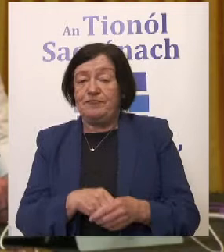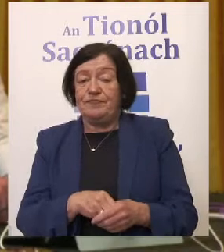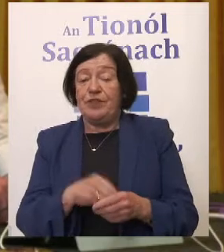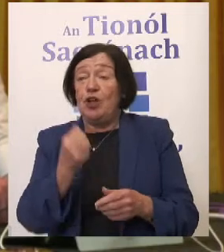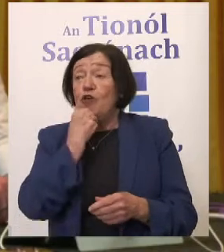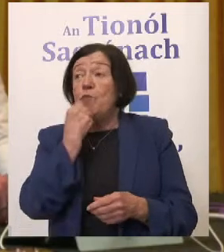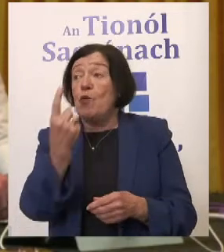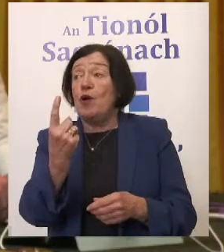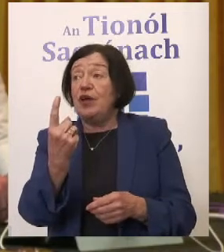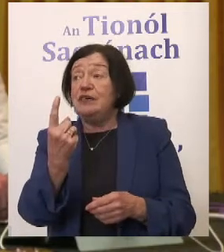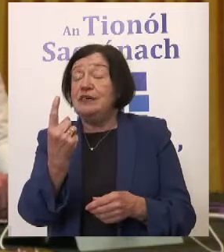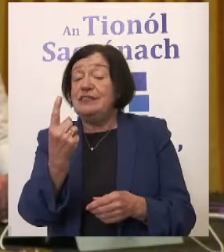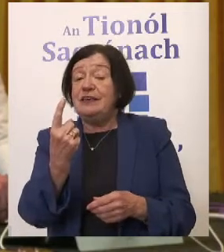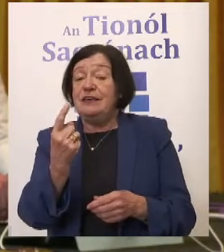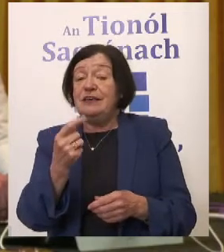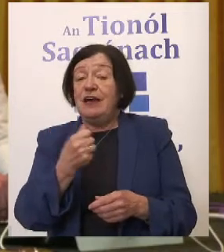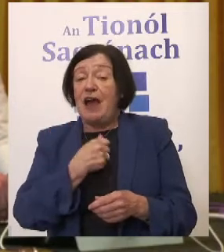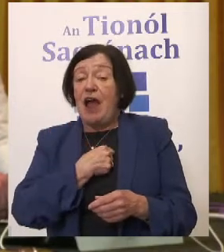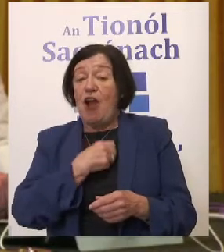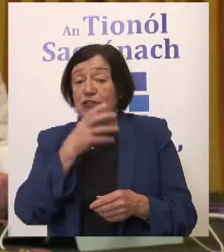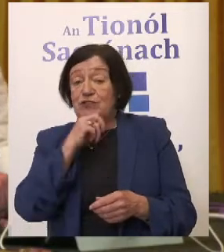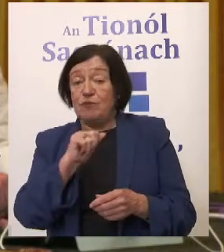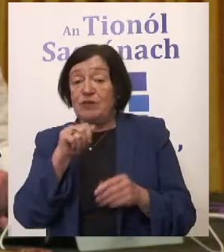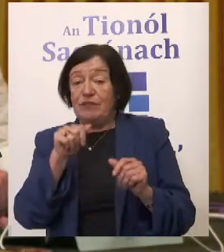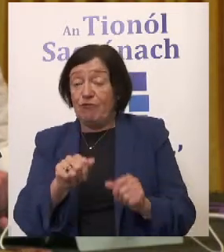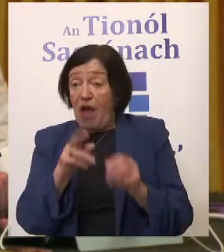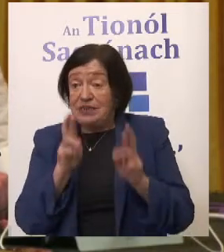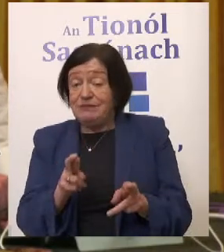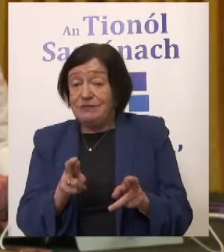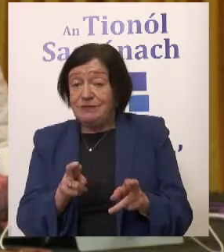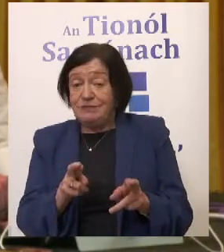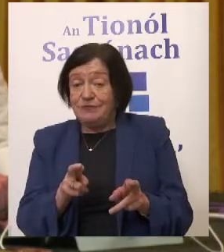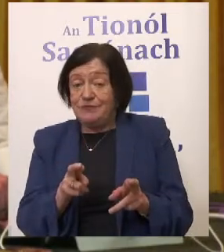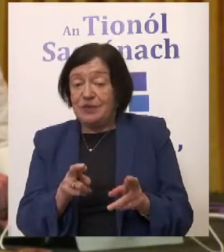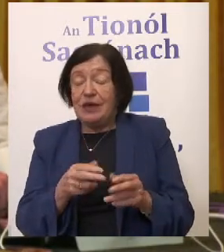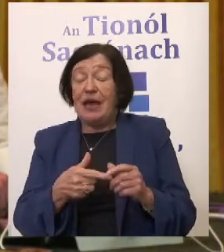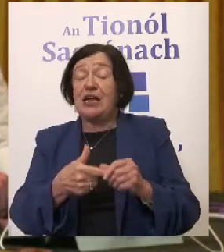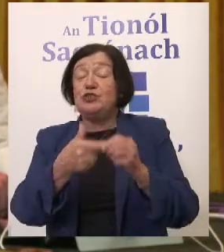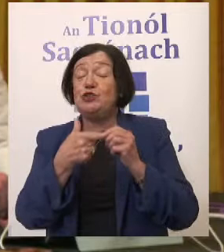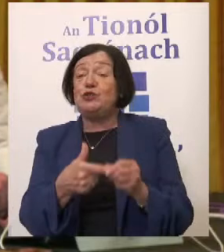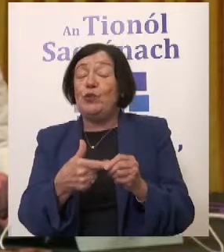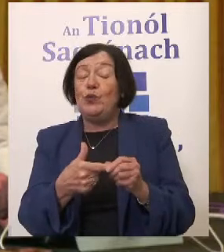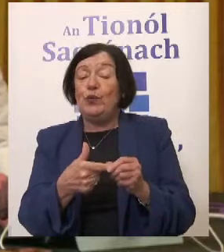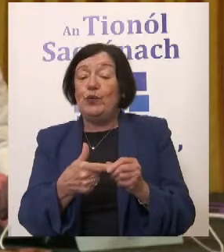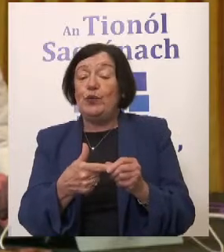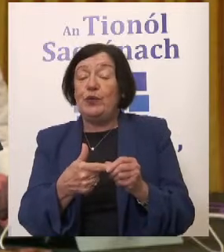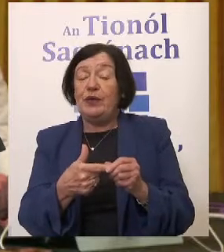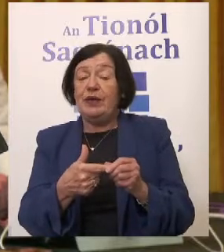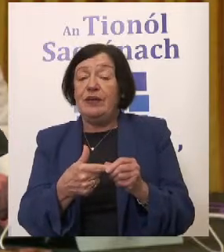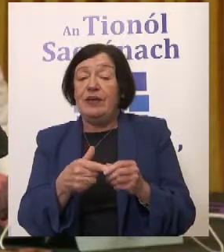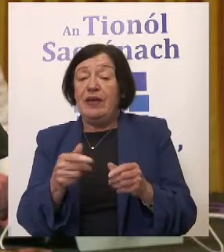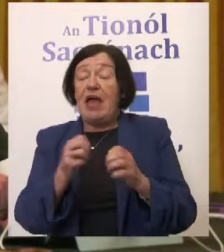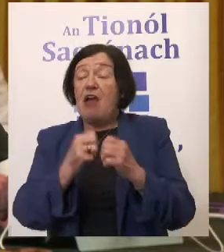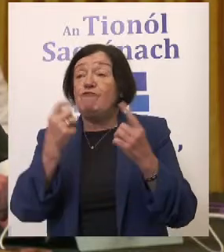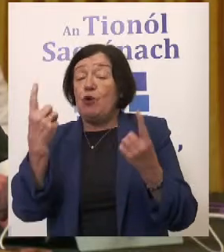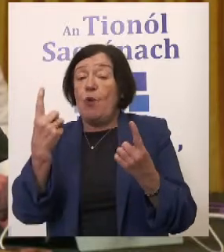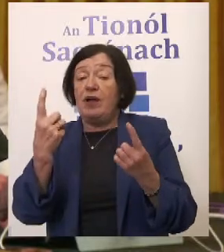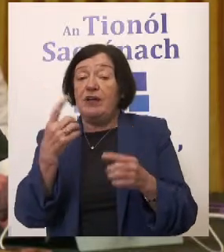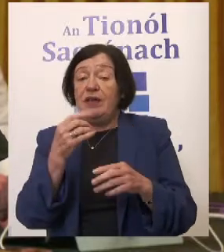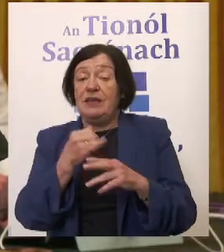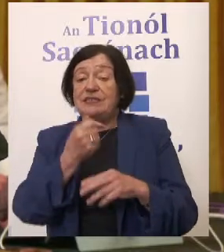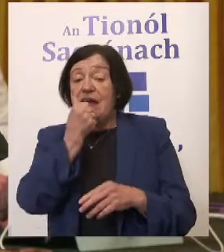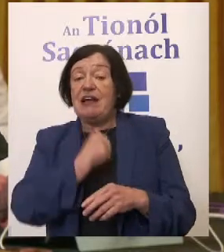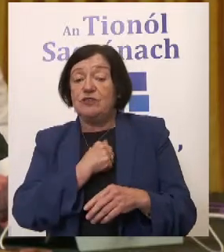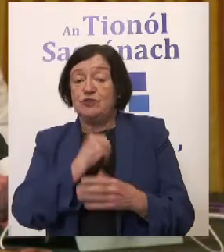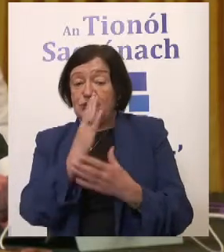Number one, is our assumption of that principle correct? And two, given that everybody is